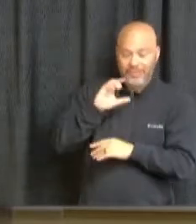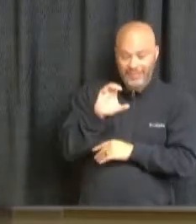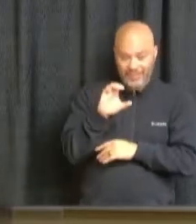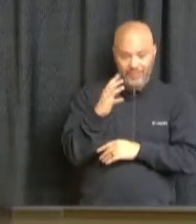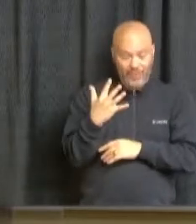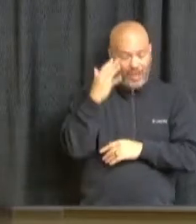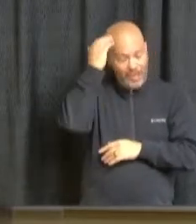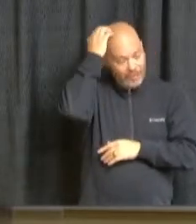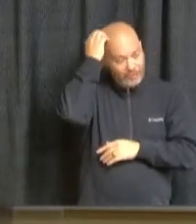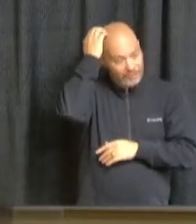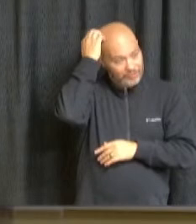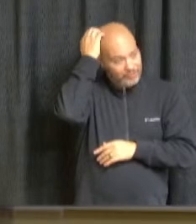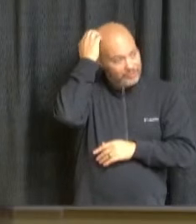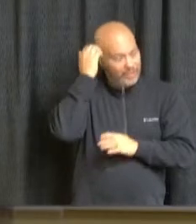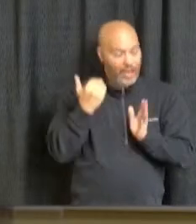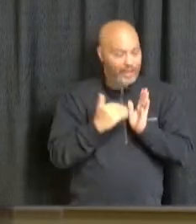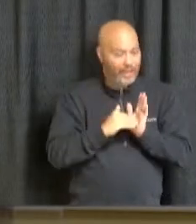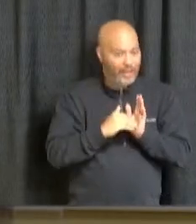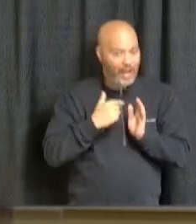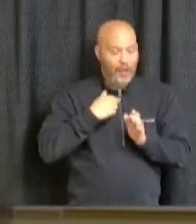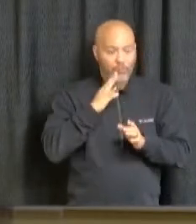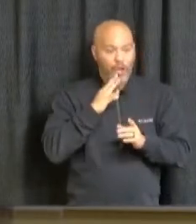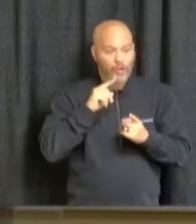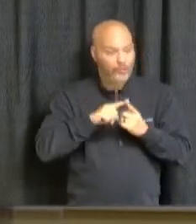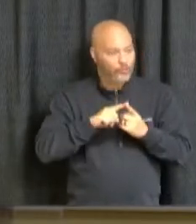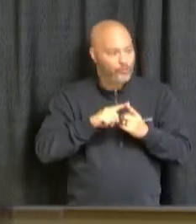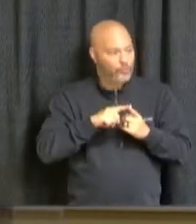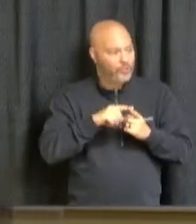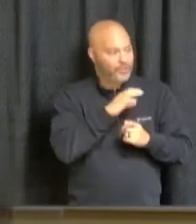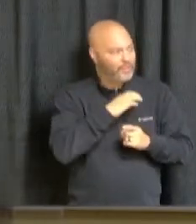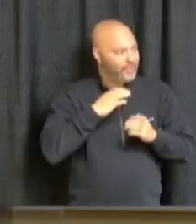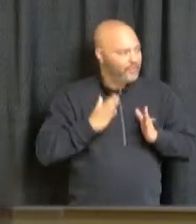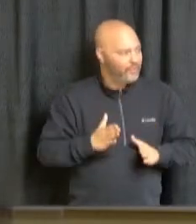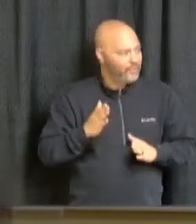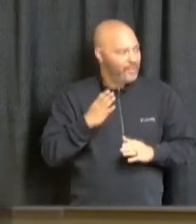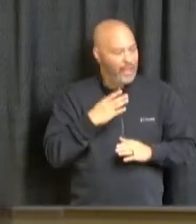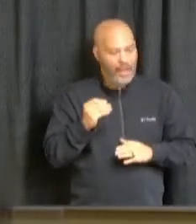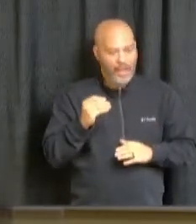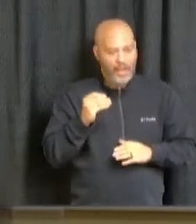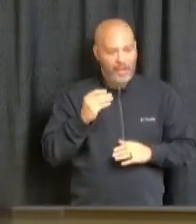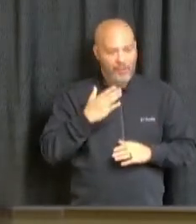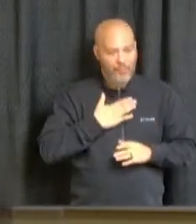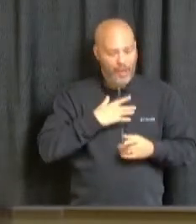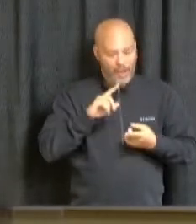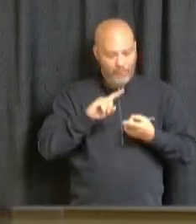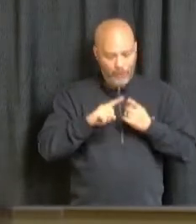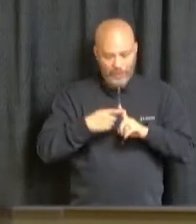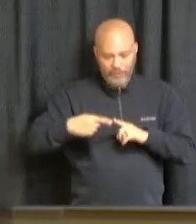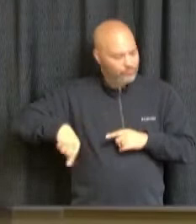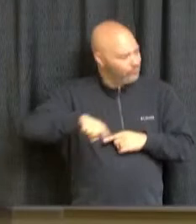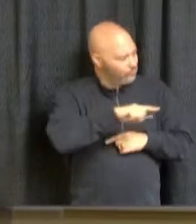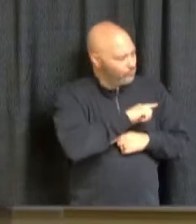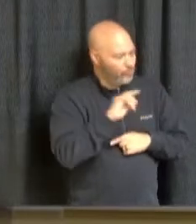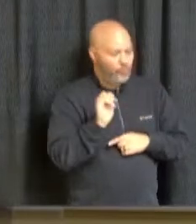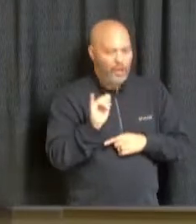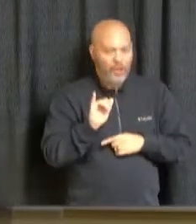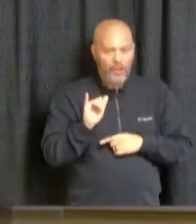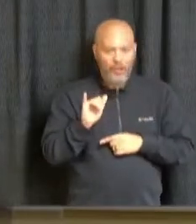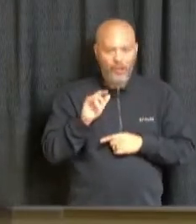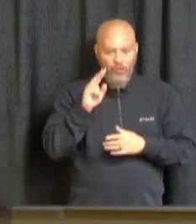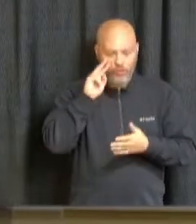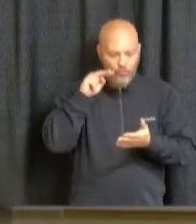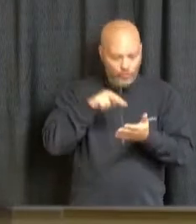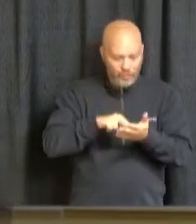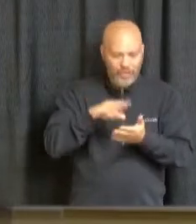C5, again, I'm speaking to citizens and to my colleagues the same. Read back